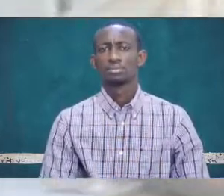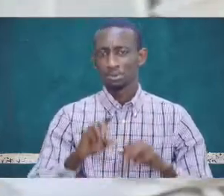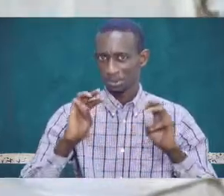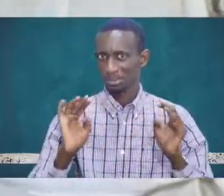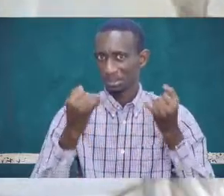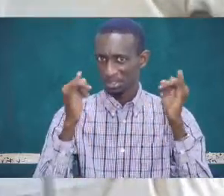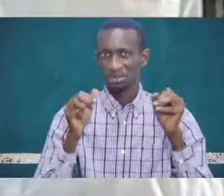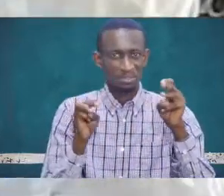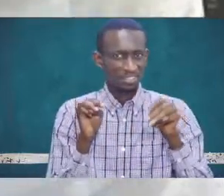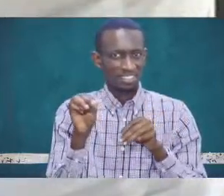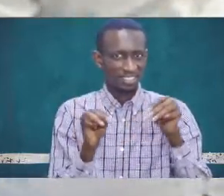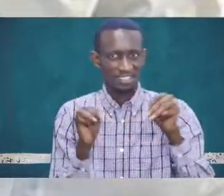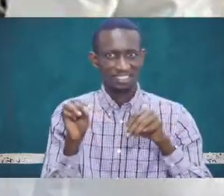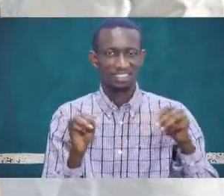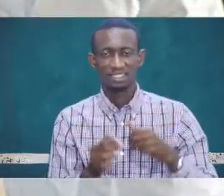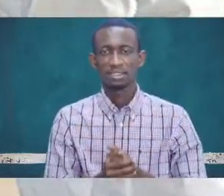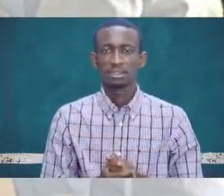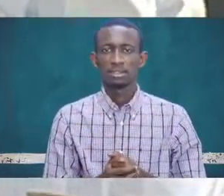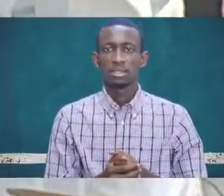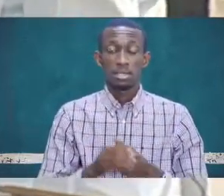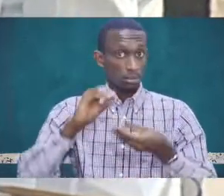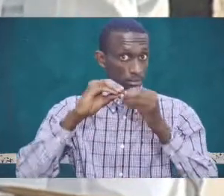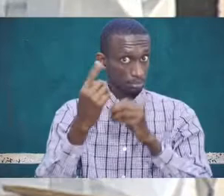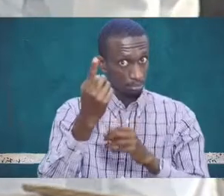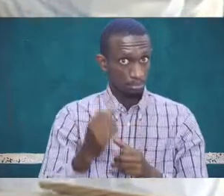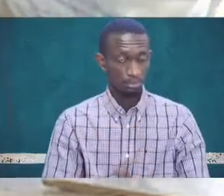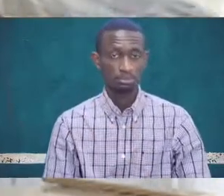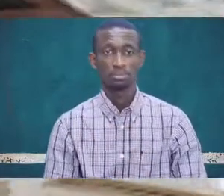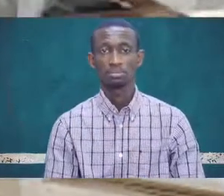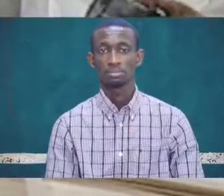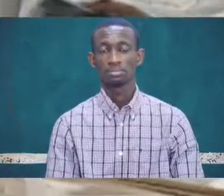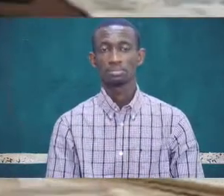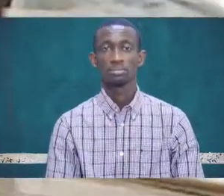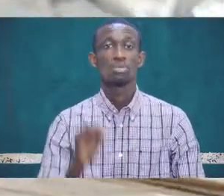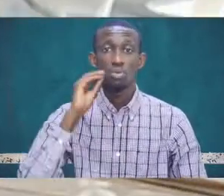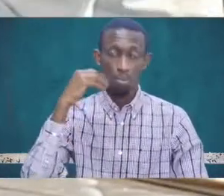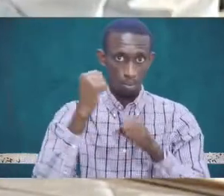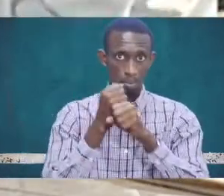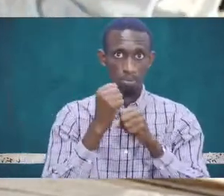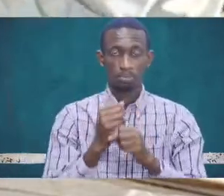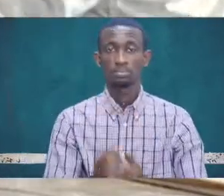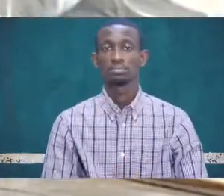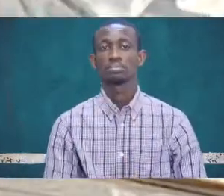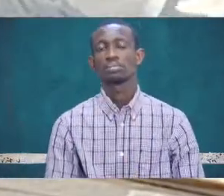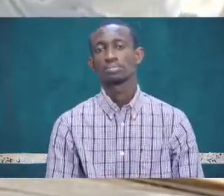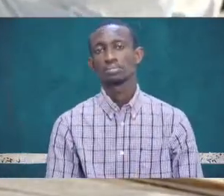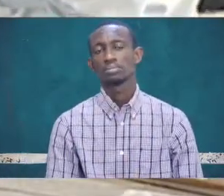manage. This is number 1 of the homework.